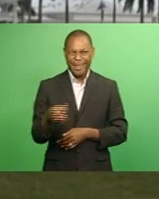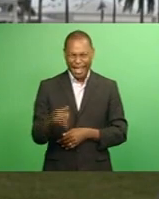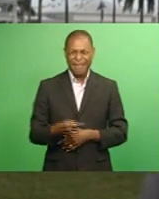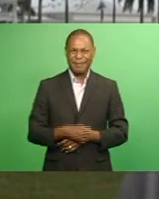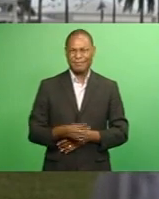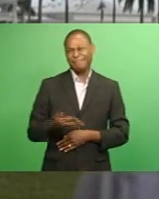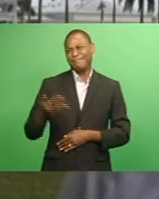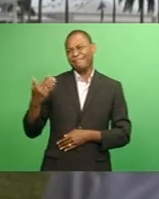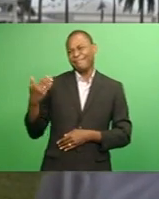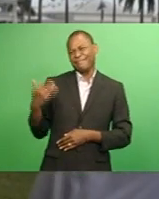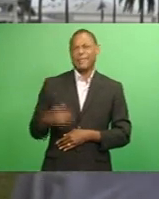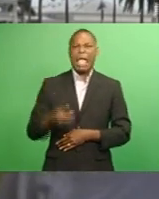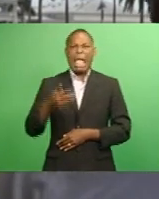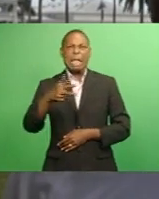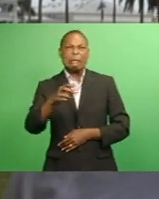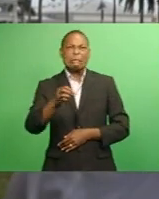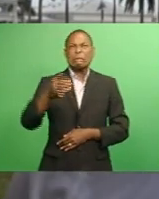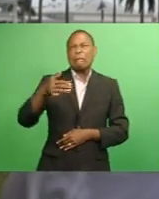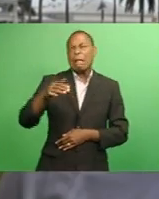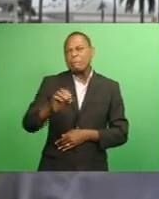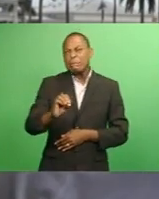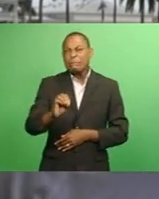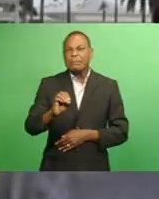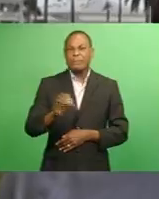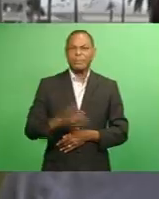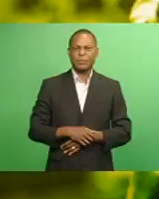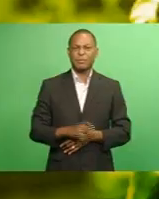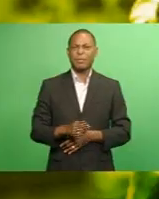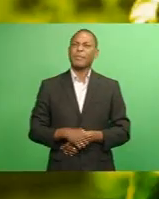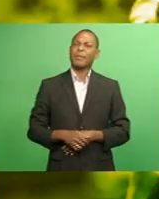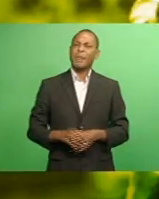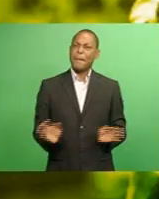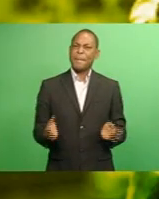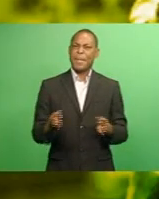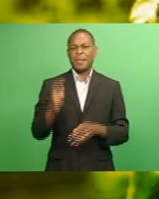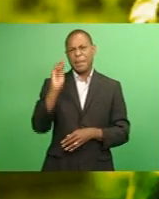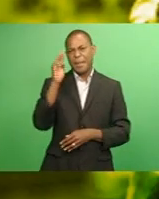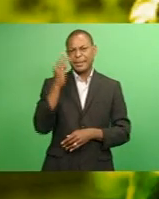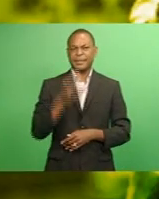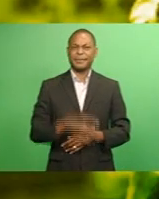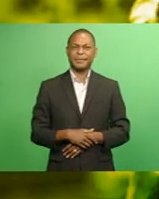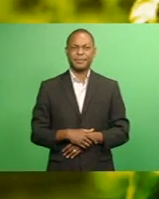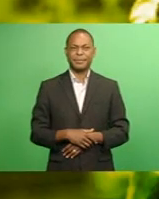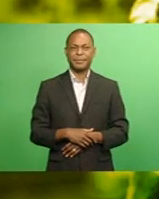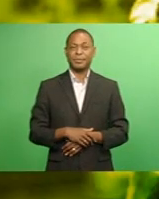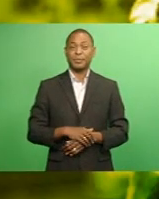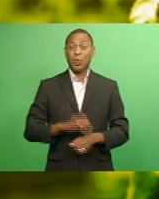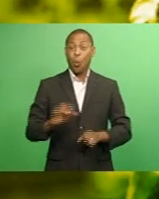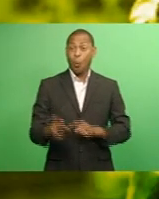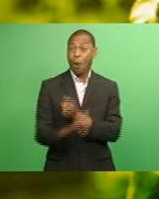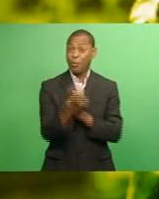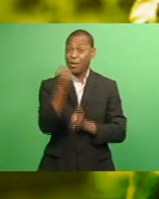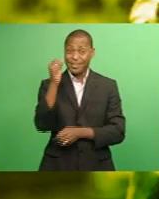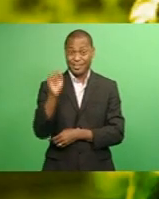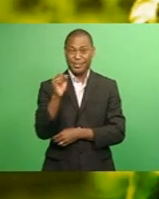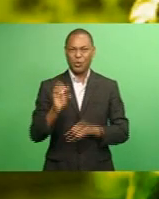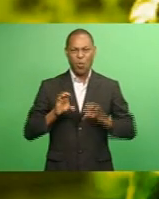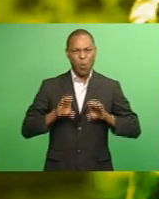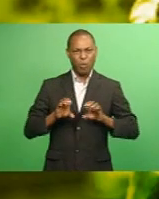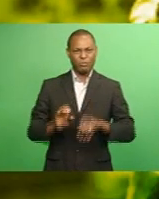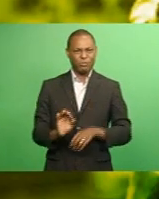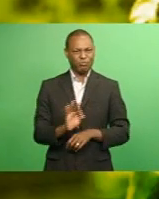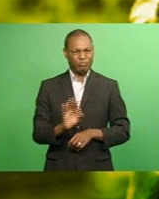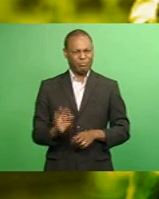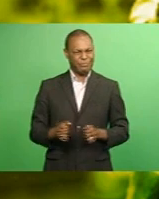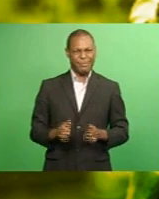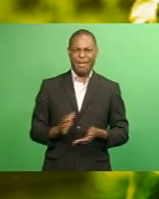in the 80s and 90s, playing in the Masters. Warriors coach Nathan Brown isn't a fan of the NRL's new